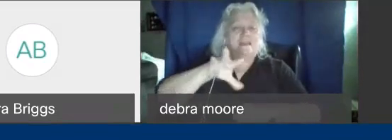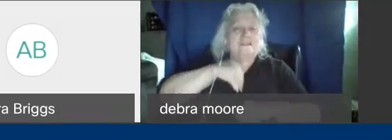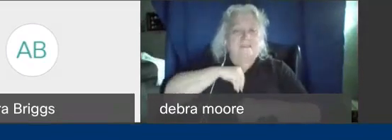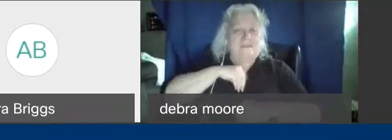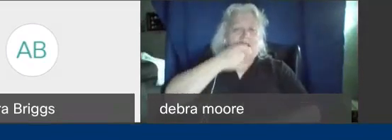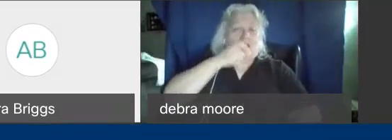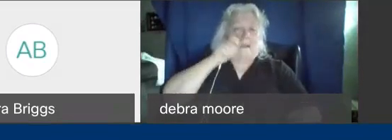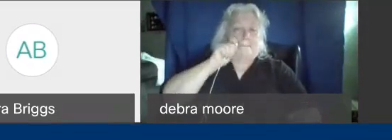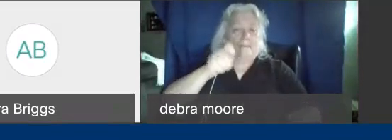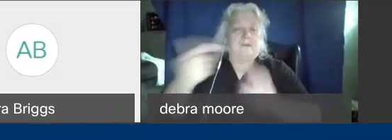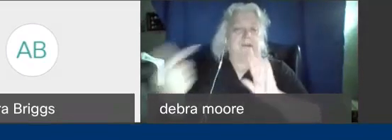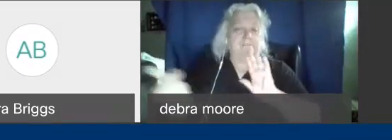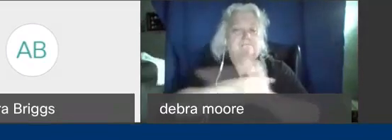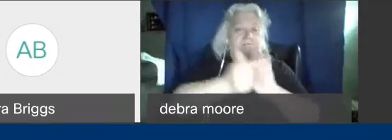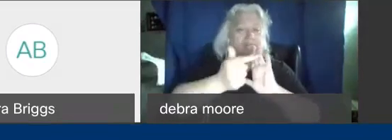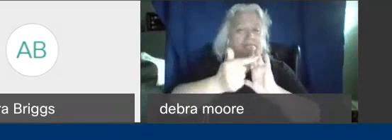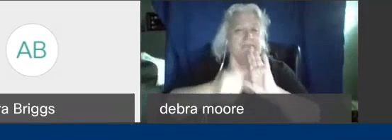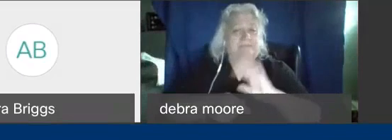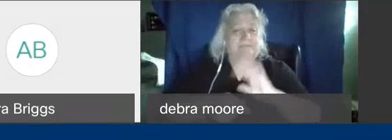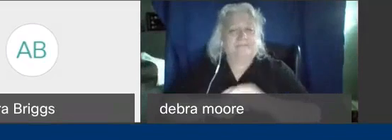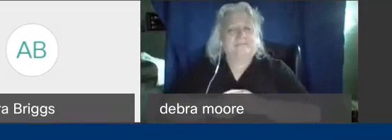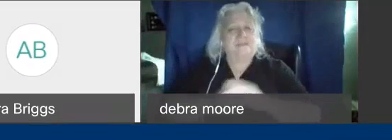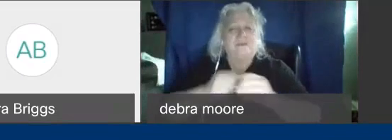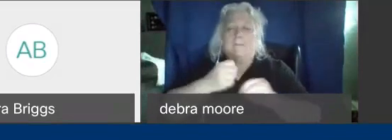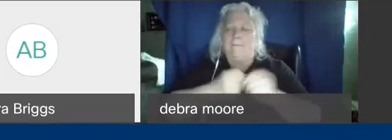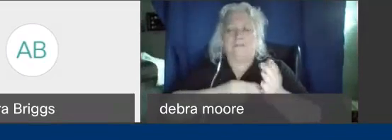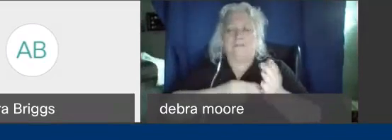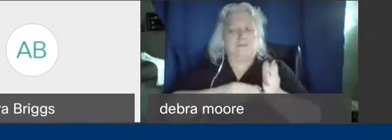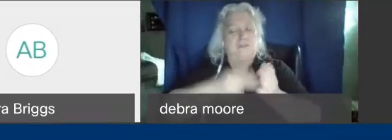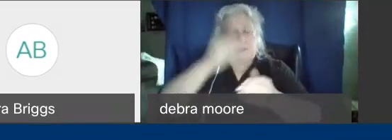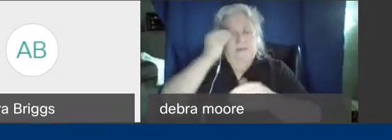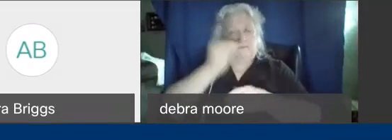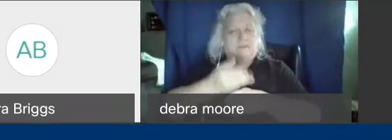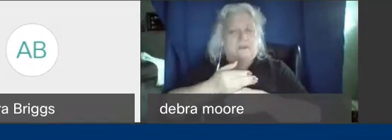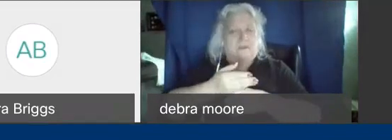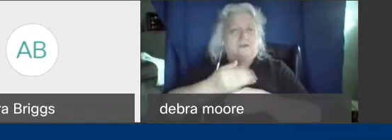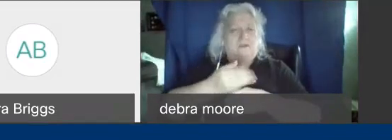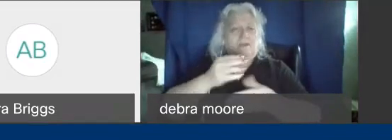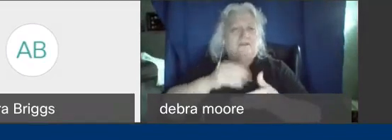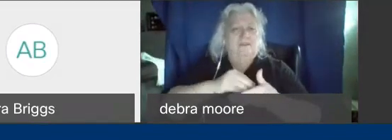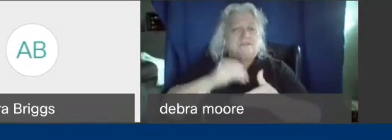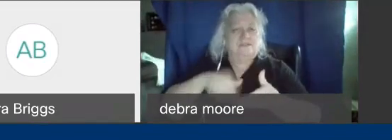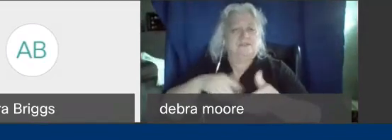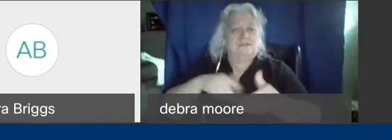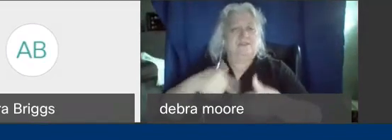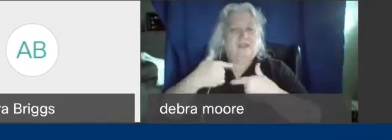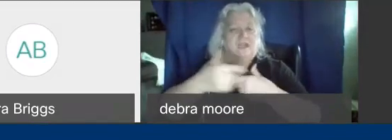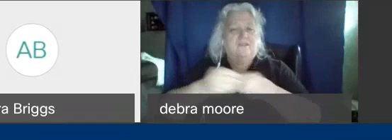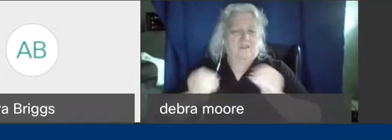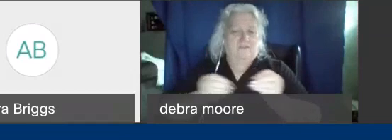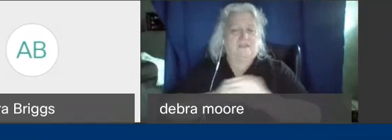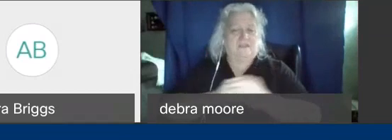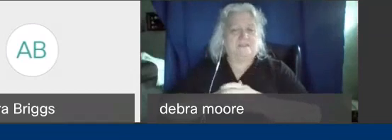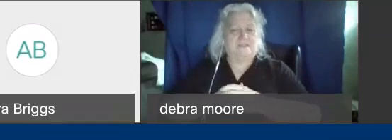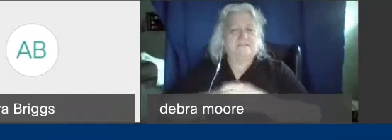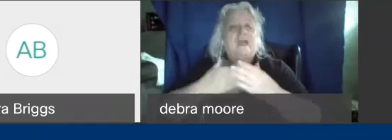so it is important to report that to the Student Life office as soon as it occurs, or as soon as you know anything about it.